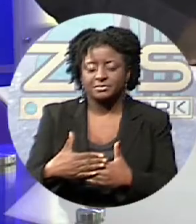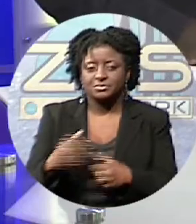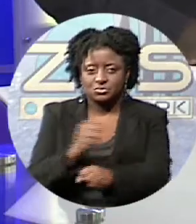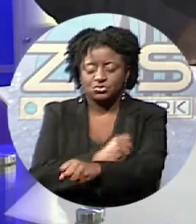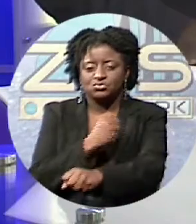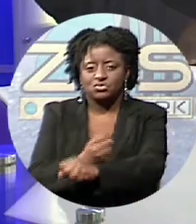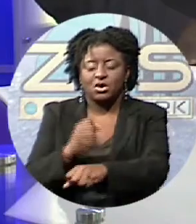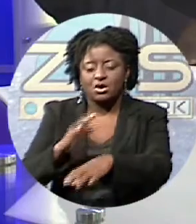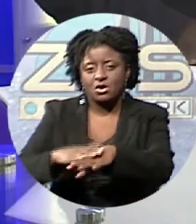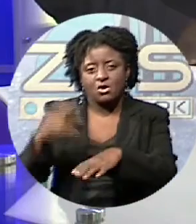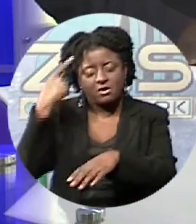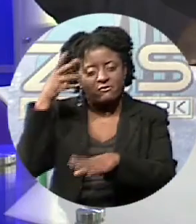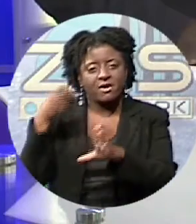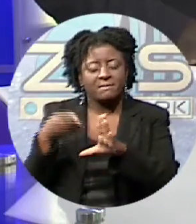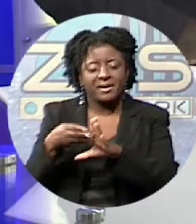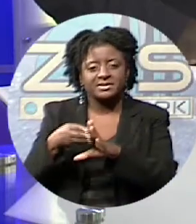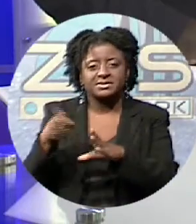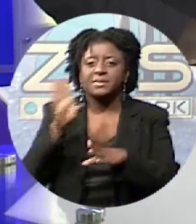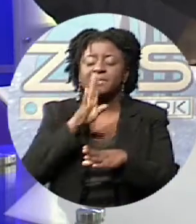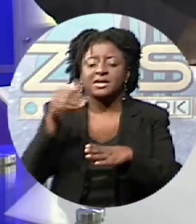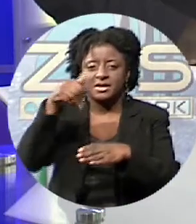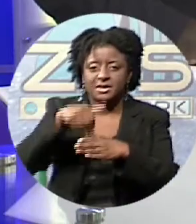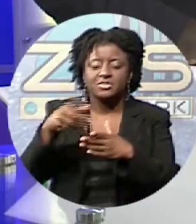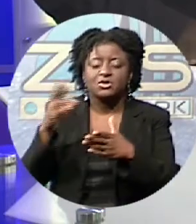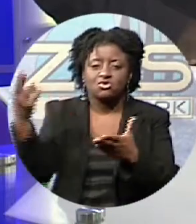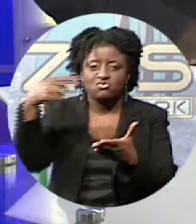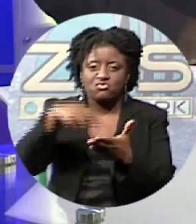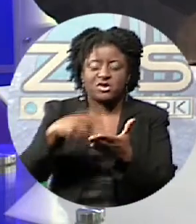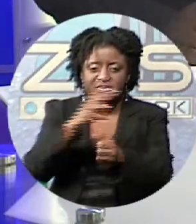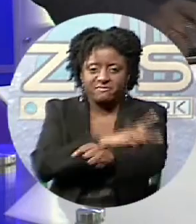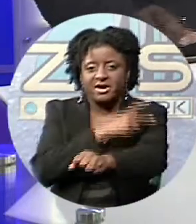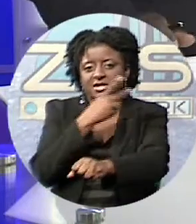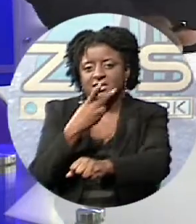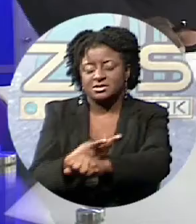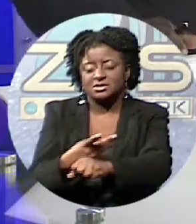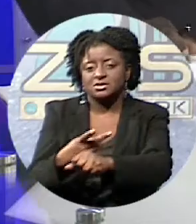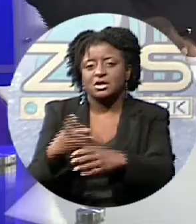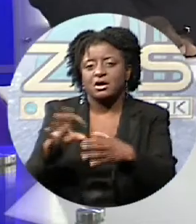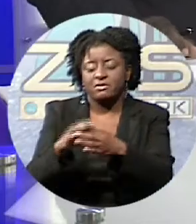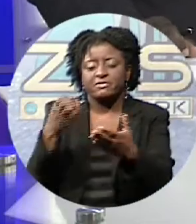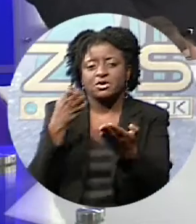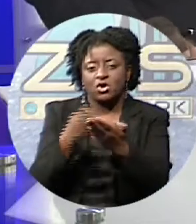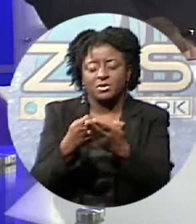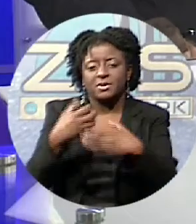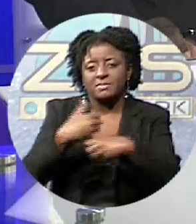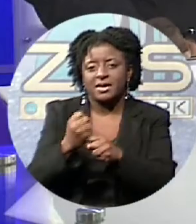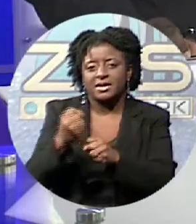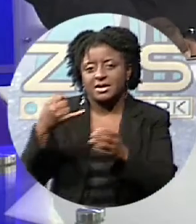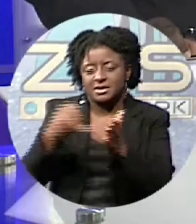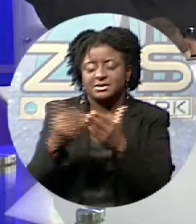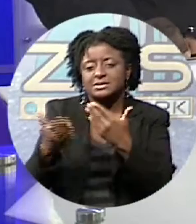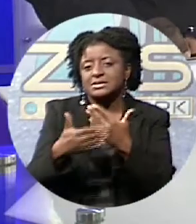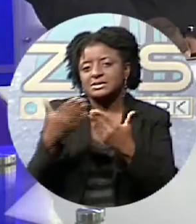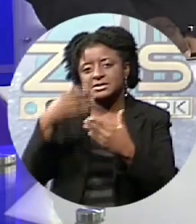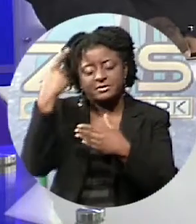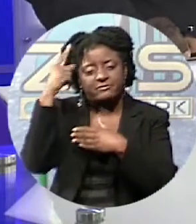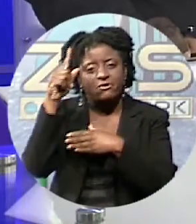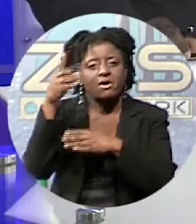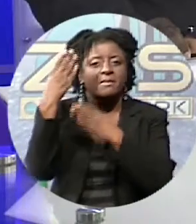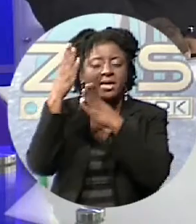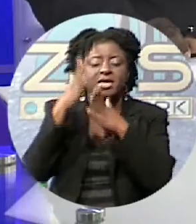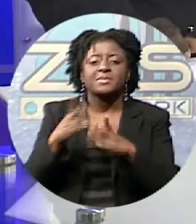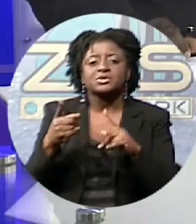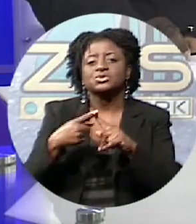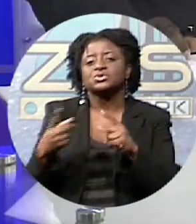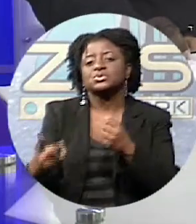for banks to participate in the revitalization of the economy through making it easier for Bahamians to save. The nation's leader, Prime Minister the Right